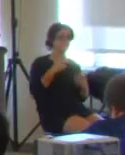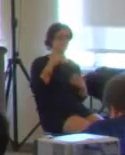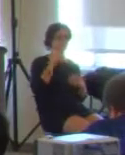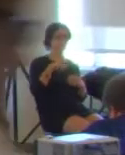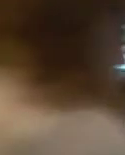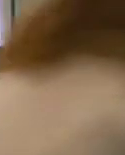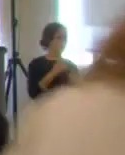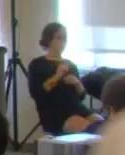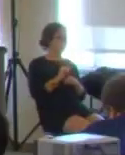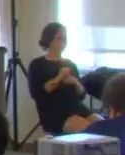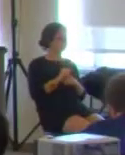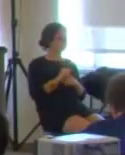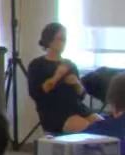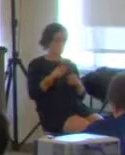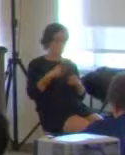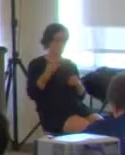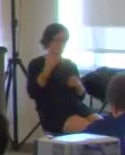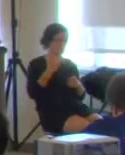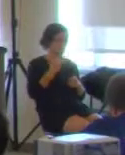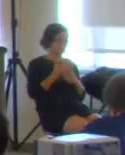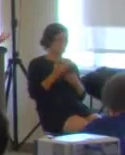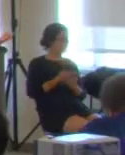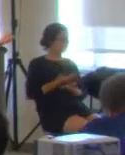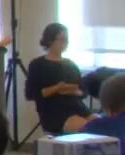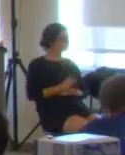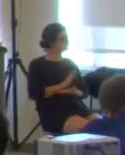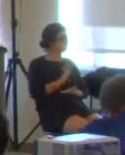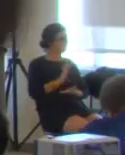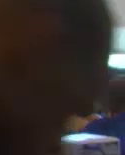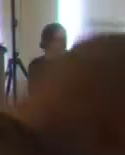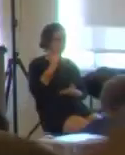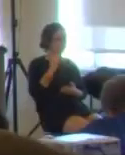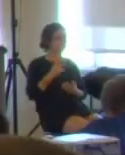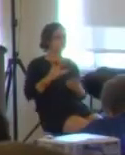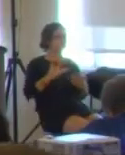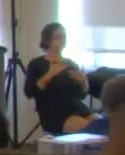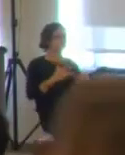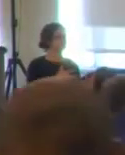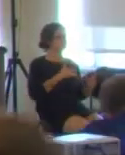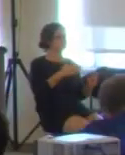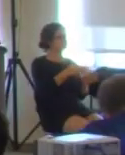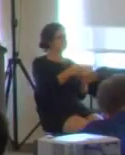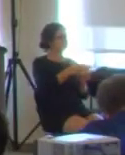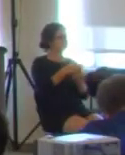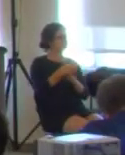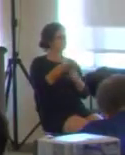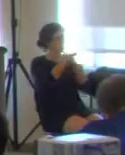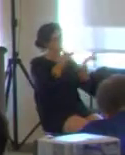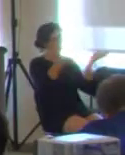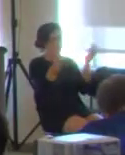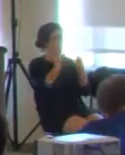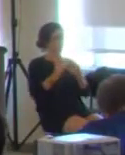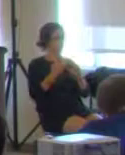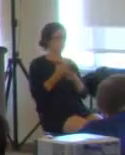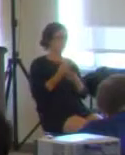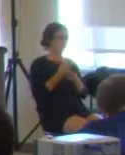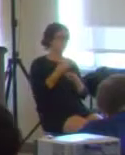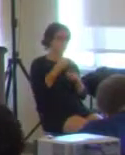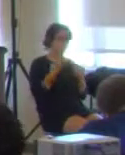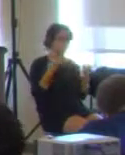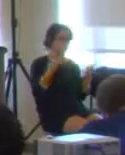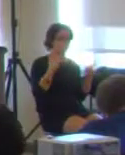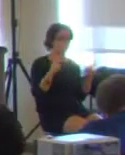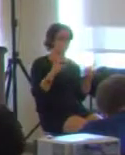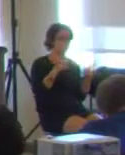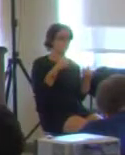to be good evidence. I think that there are a lot of practices out in the community that people do that actually do work, and that the real